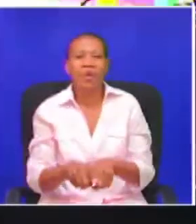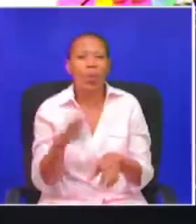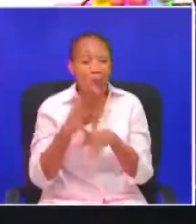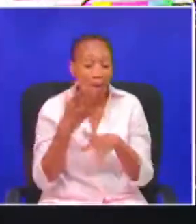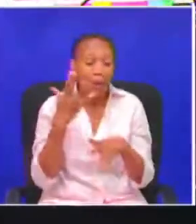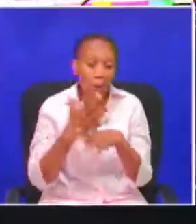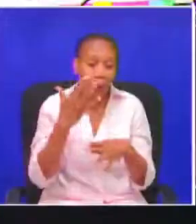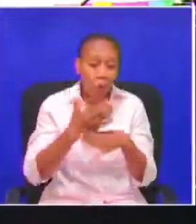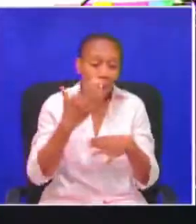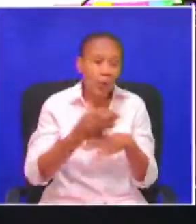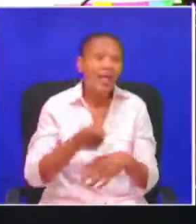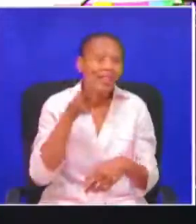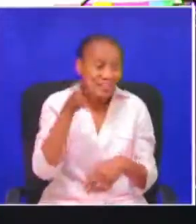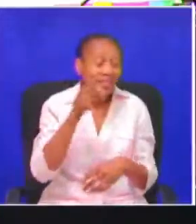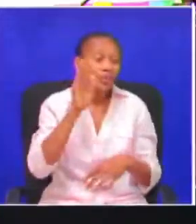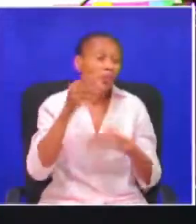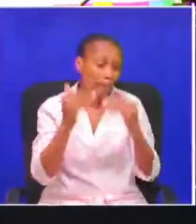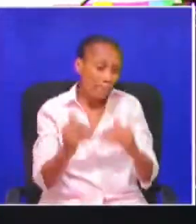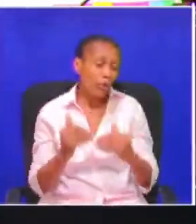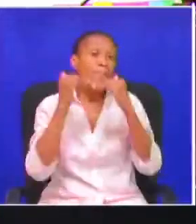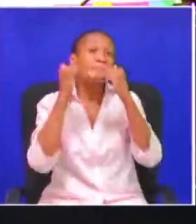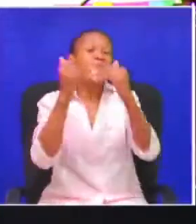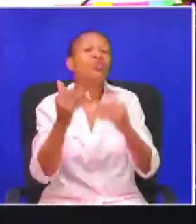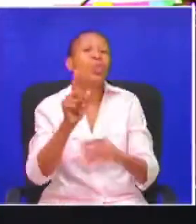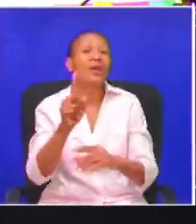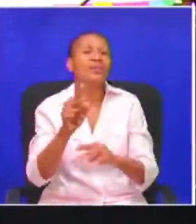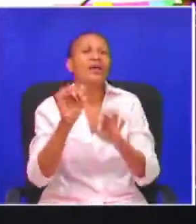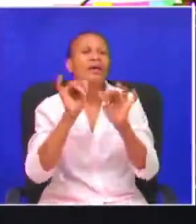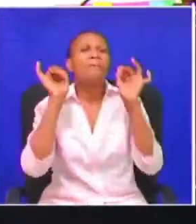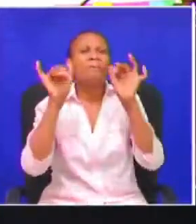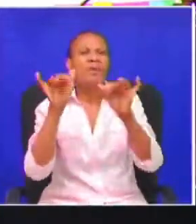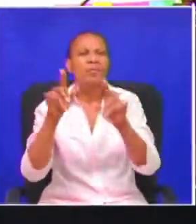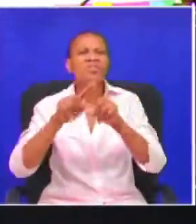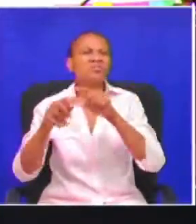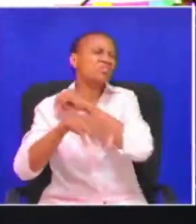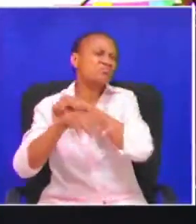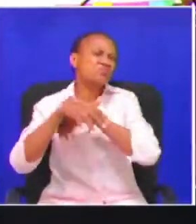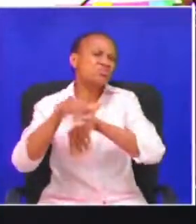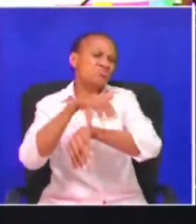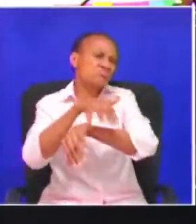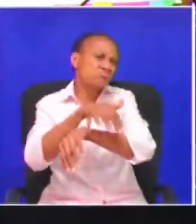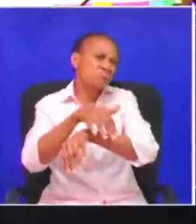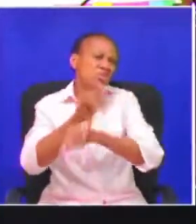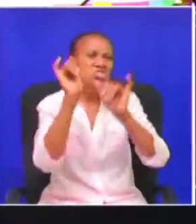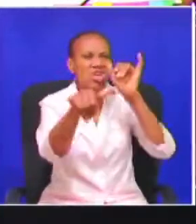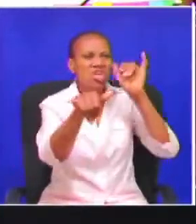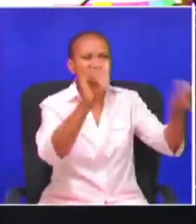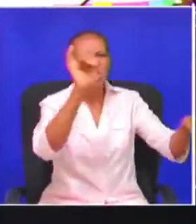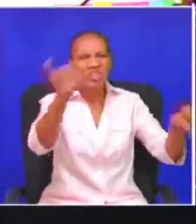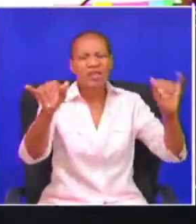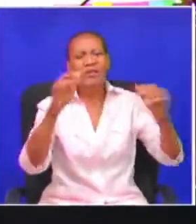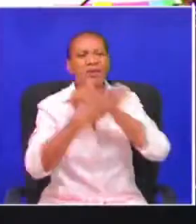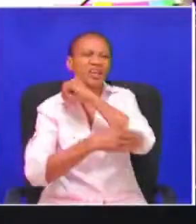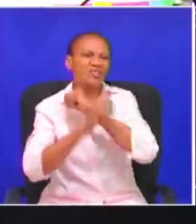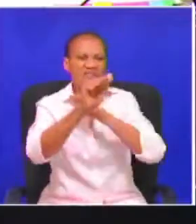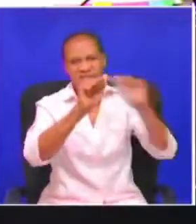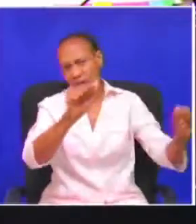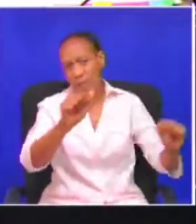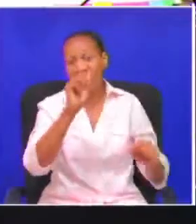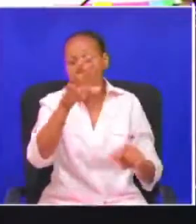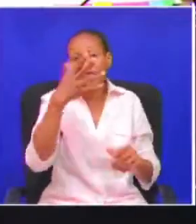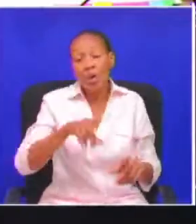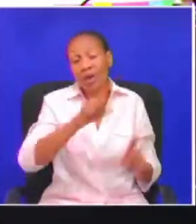yes, promote the movement of people. And the movement of people must be on a documented